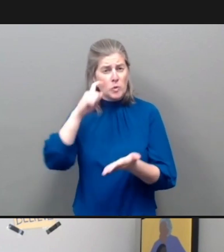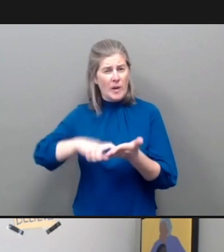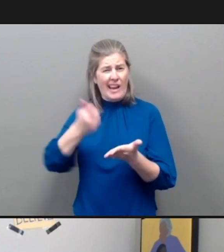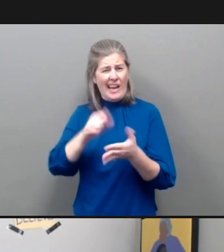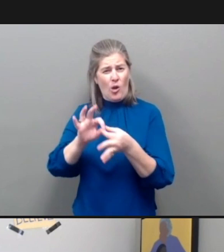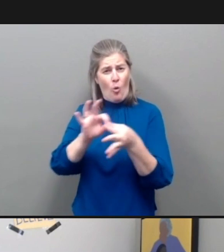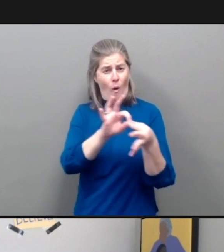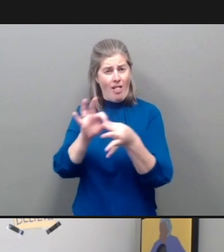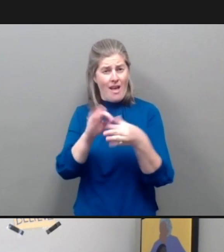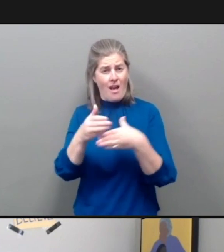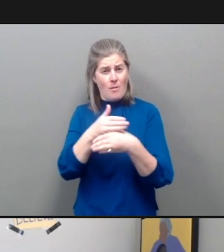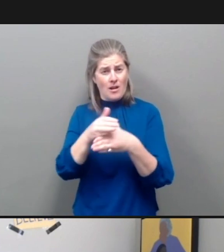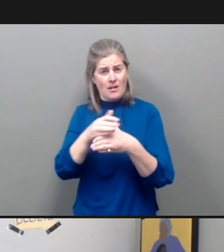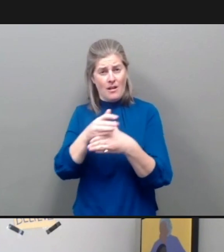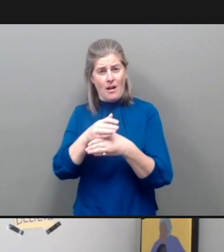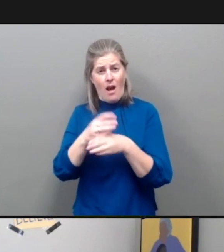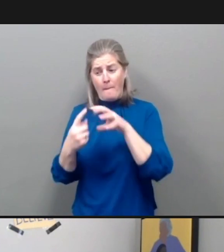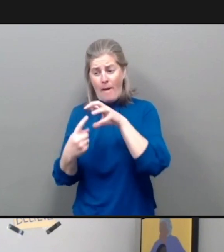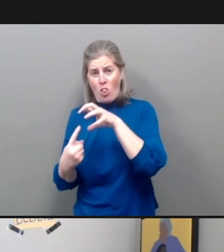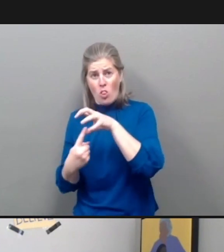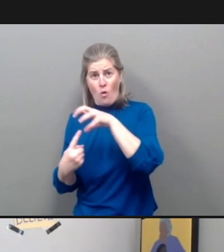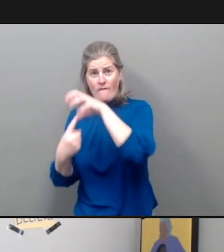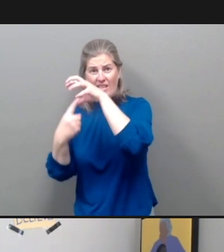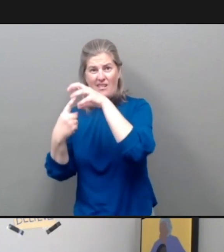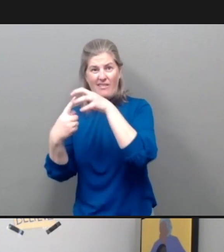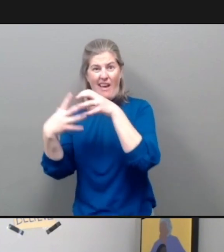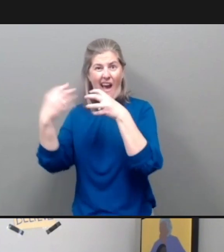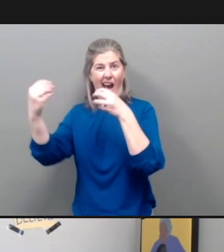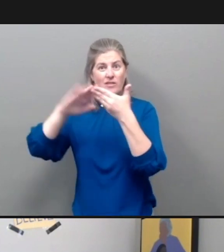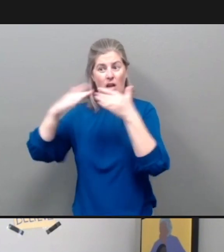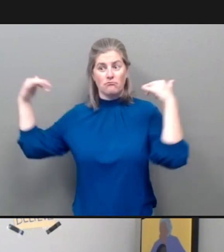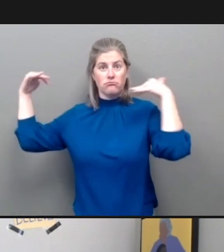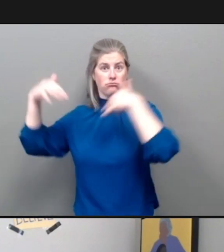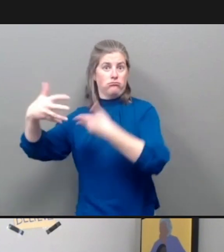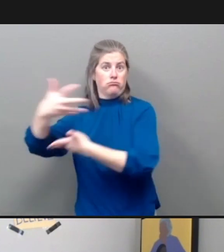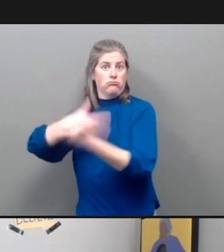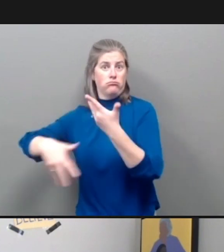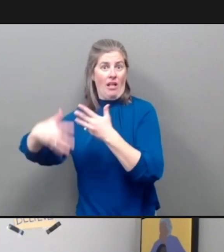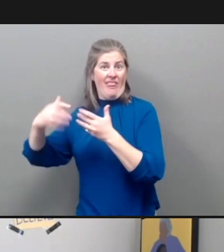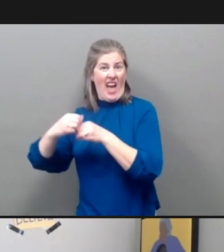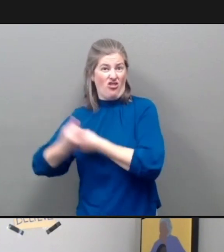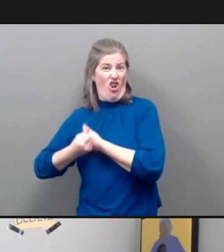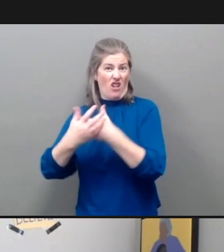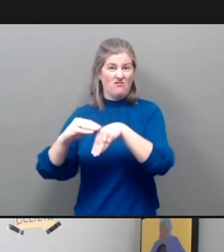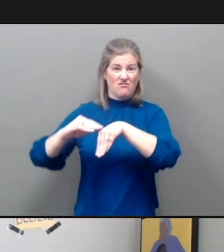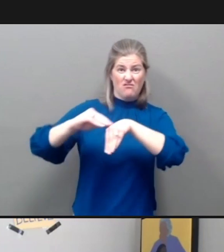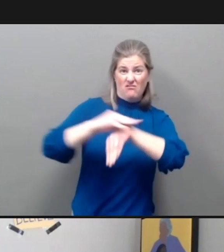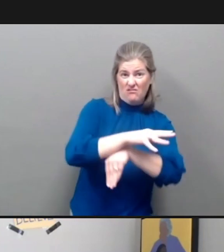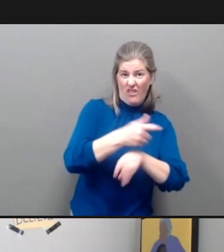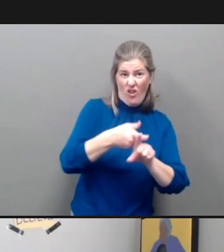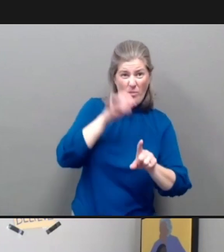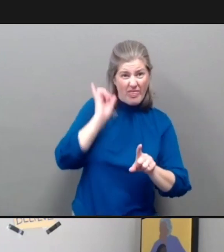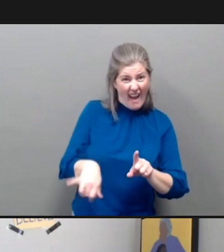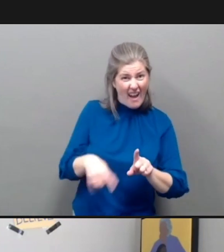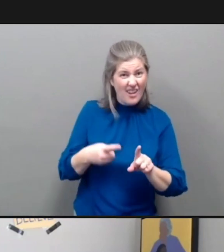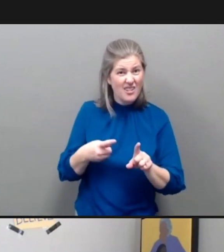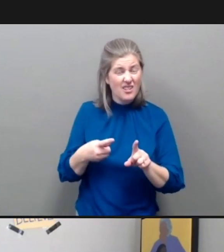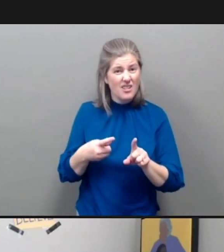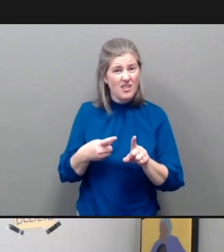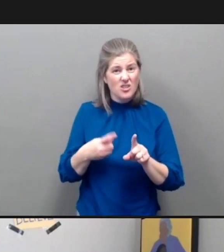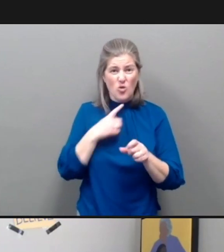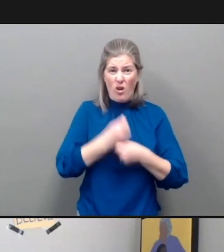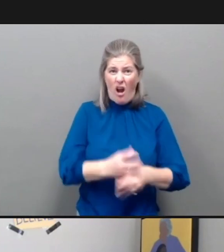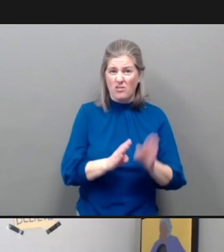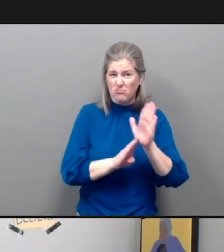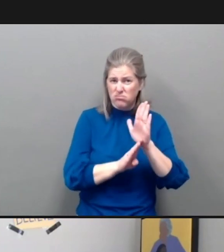correlation between Balloon Fiesta and all the out-of-town visitors and any possible contribution from all of that to the uptick in cases